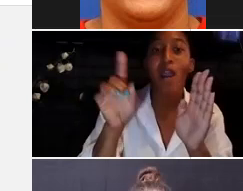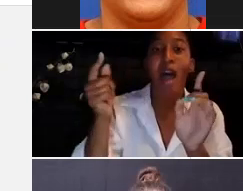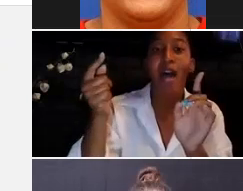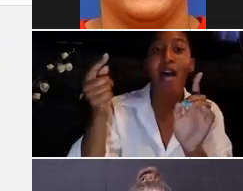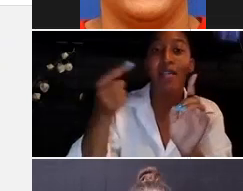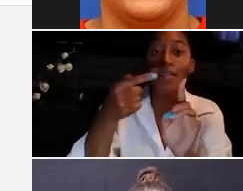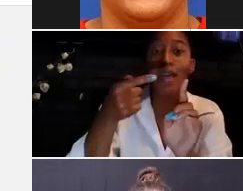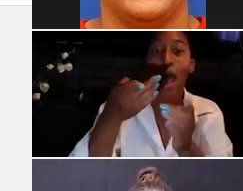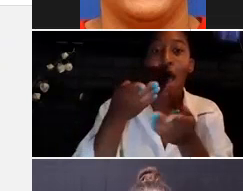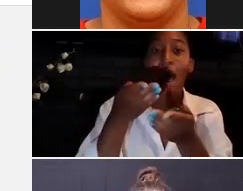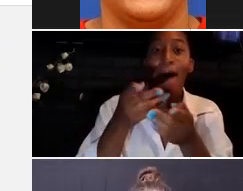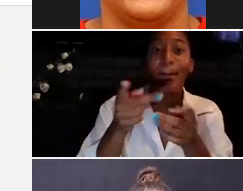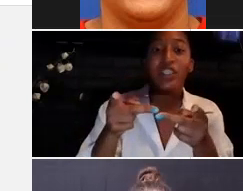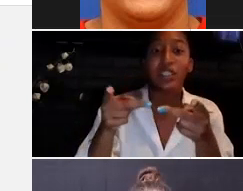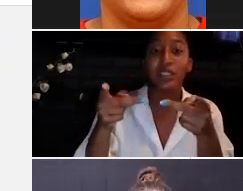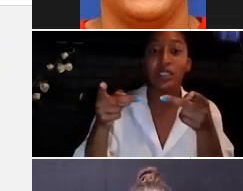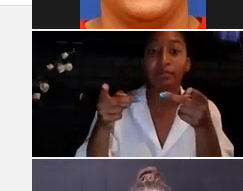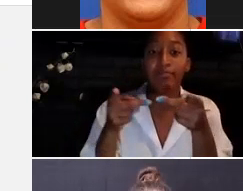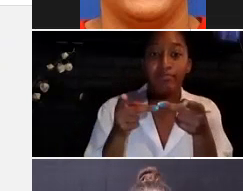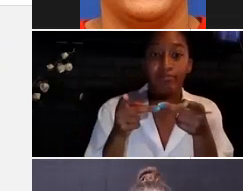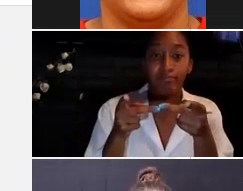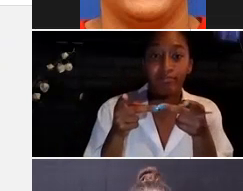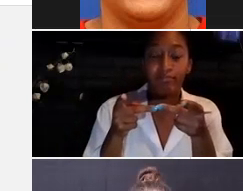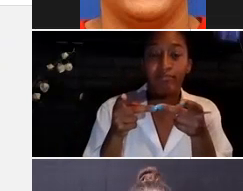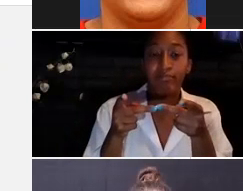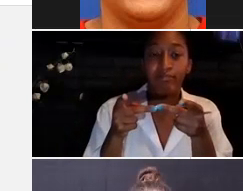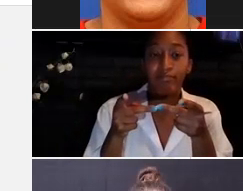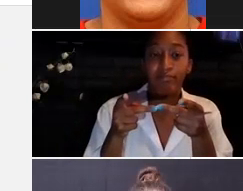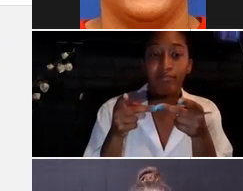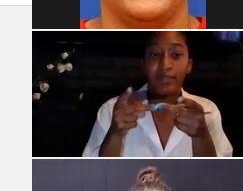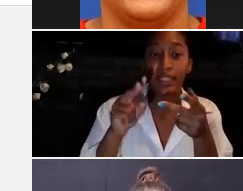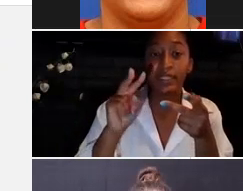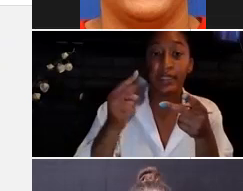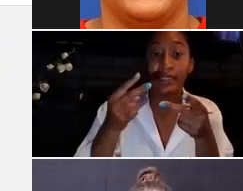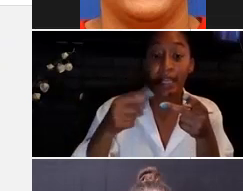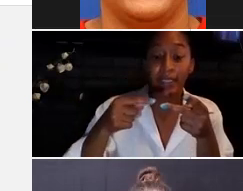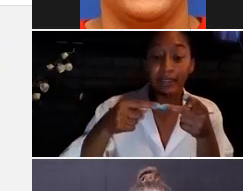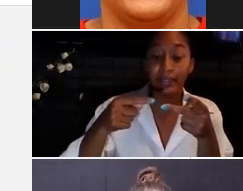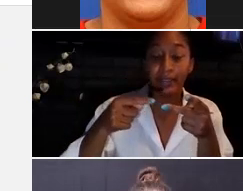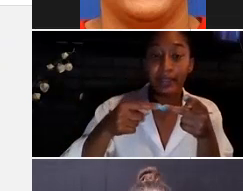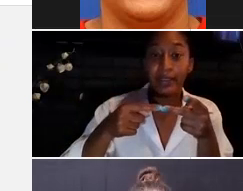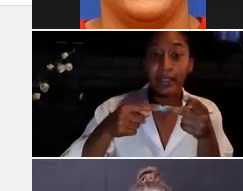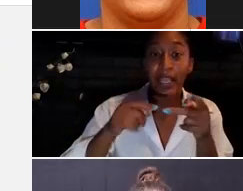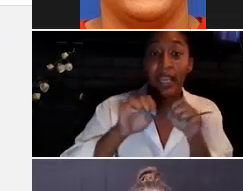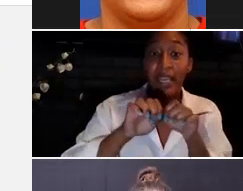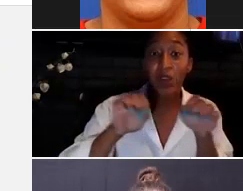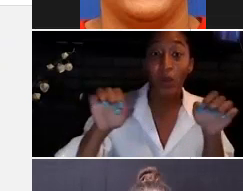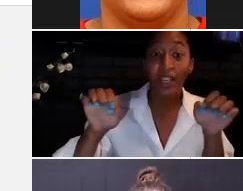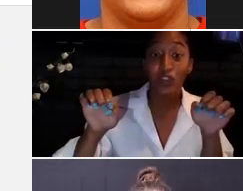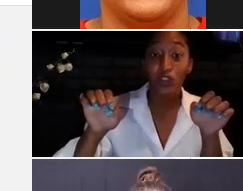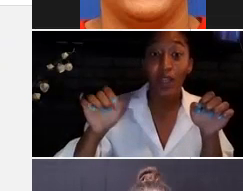Okay? And you can see that this second equation looks at the object's average velocity.